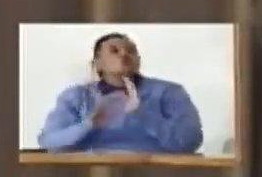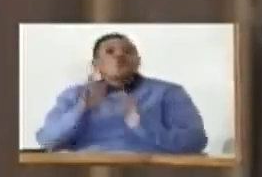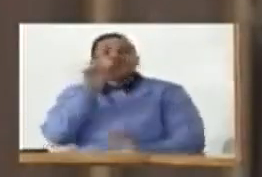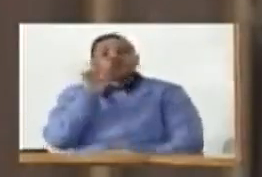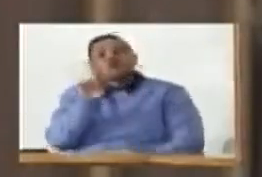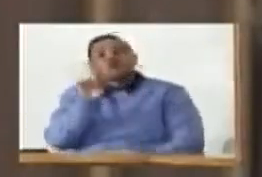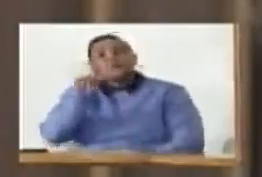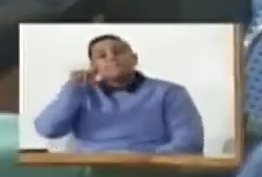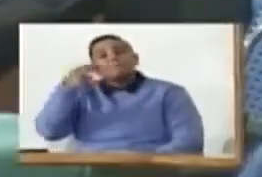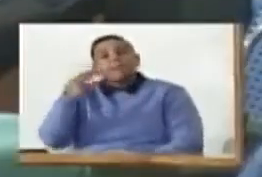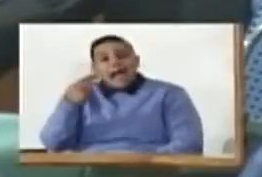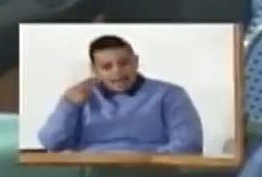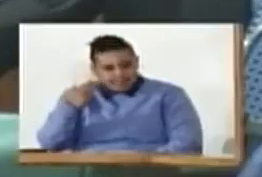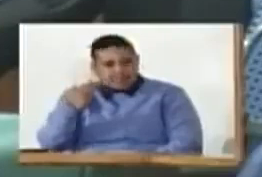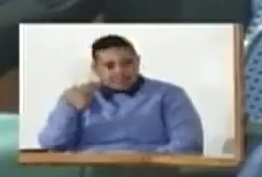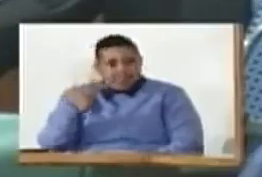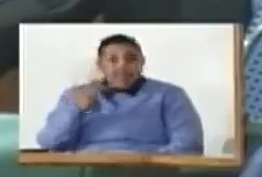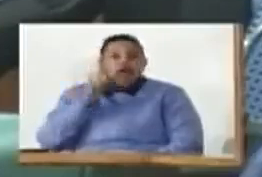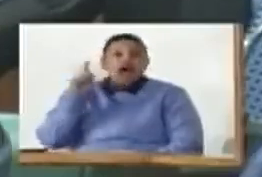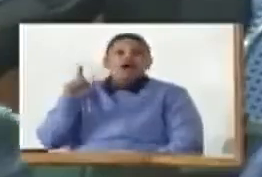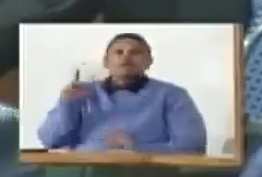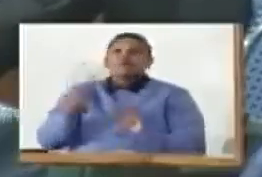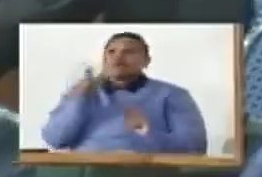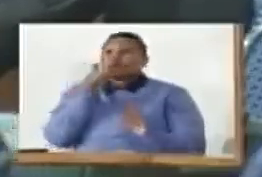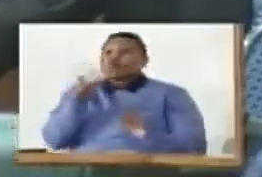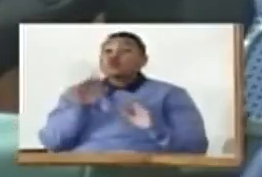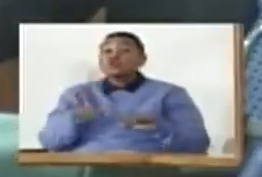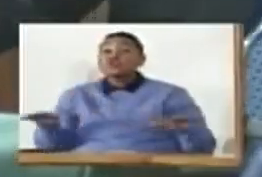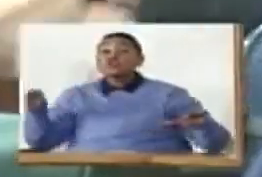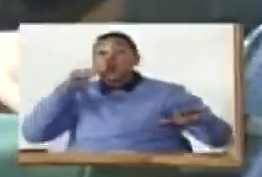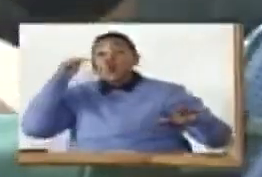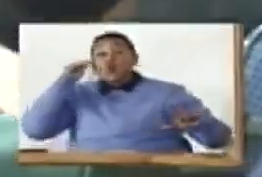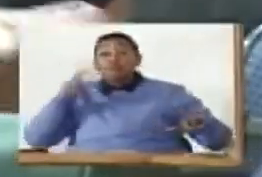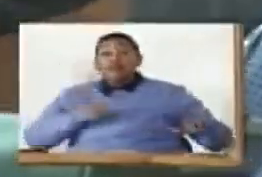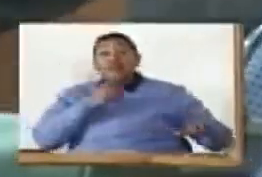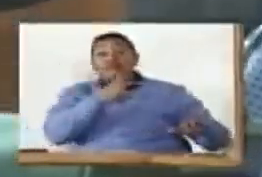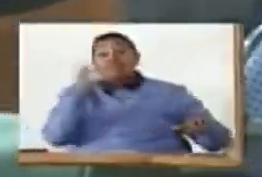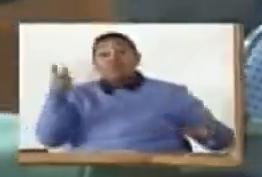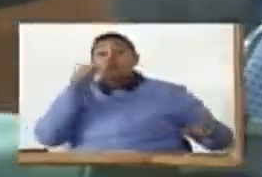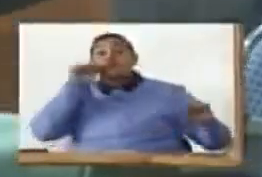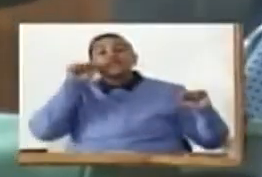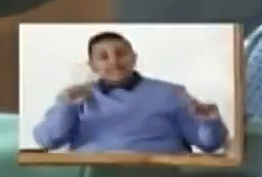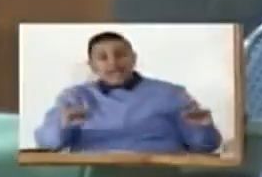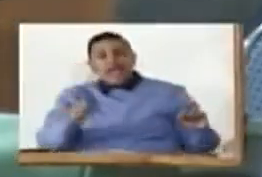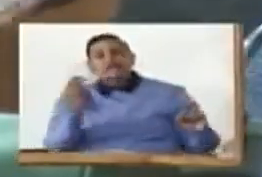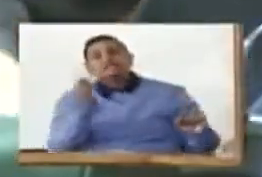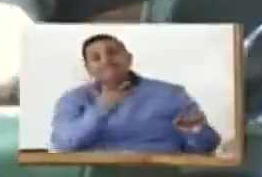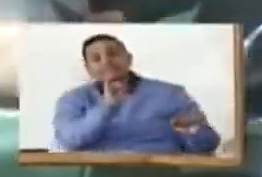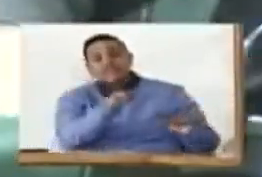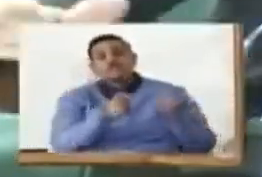PATH and wards of the state who are eligible to receive that support.